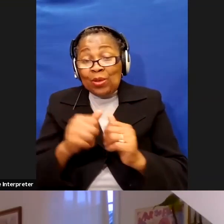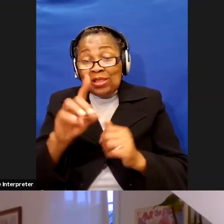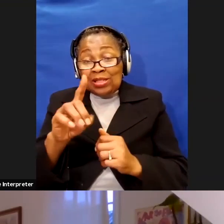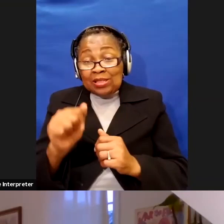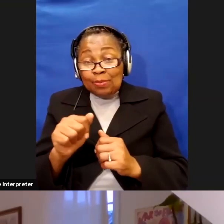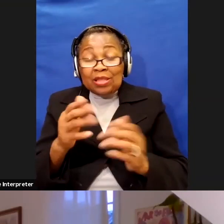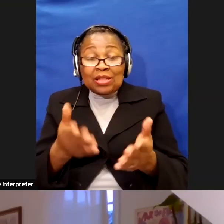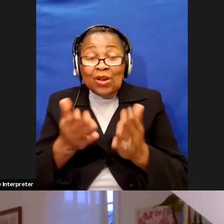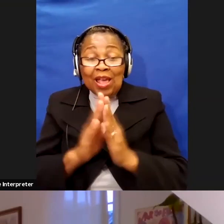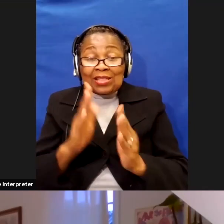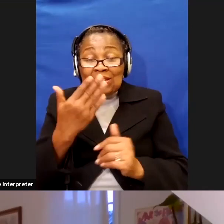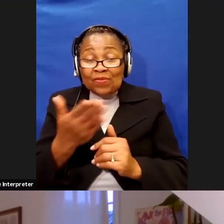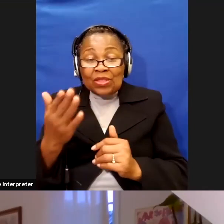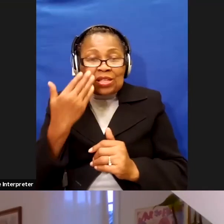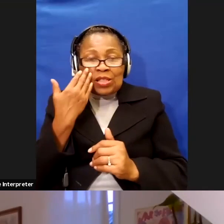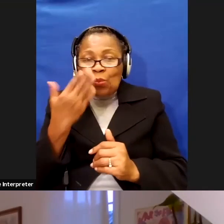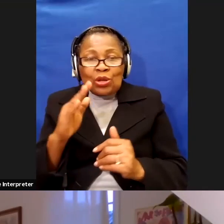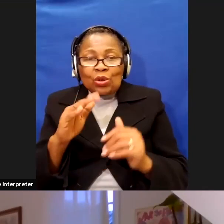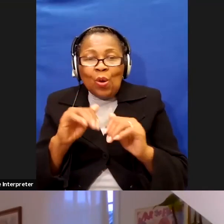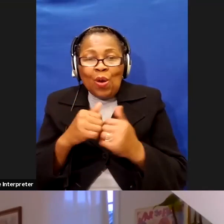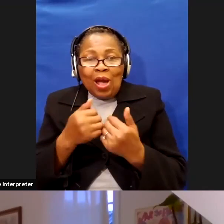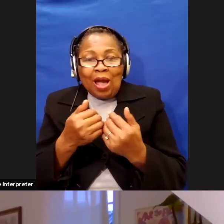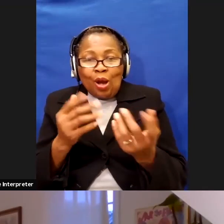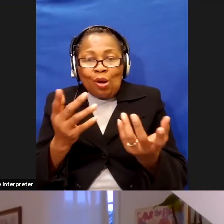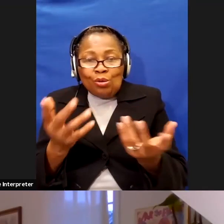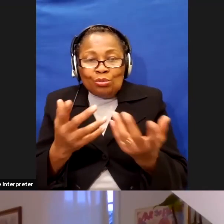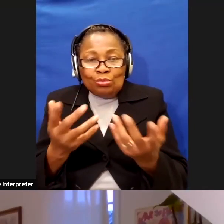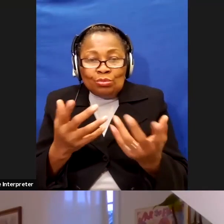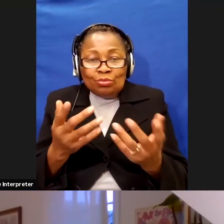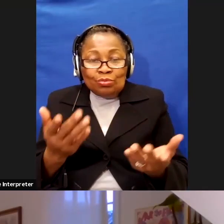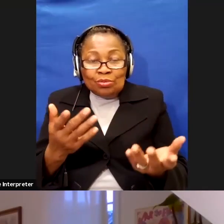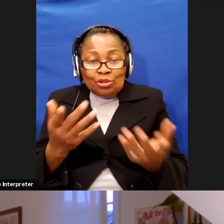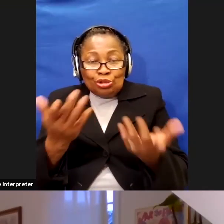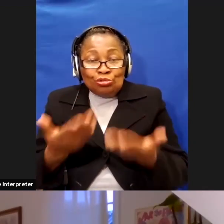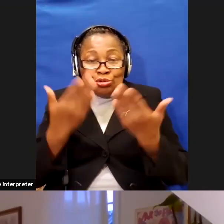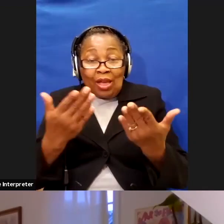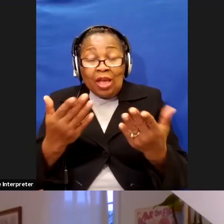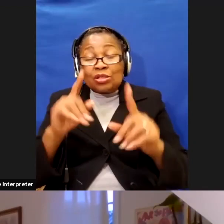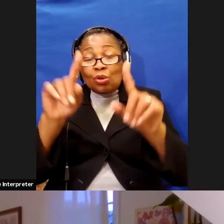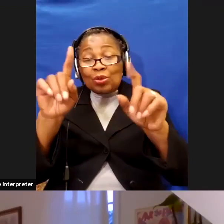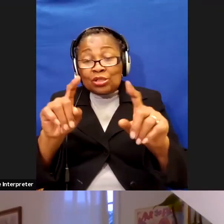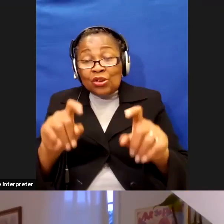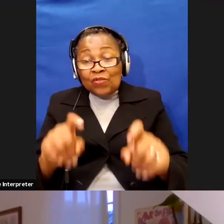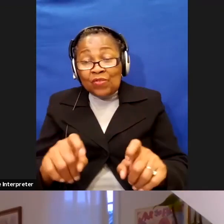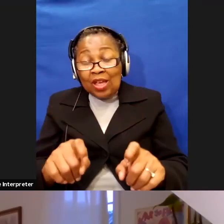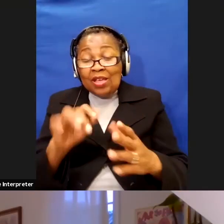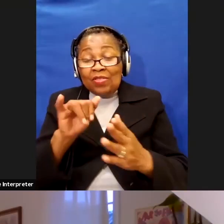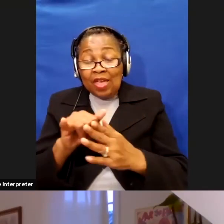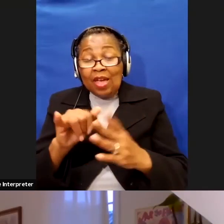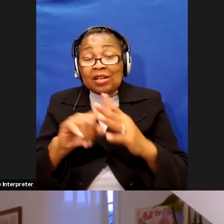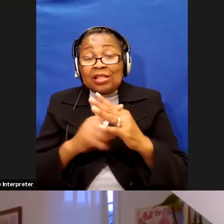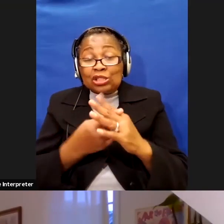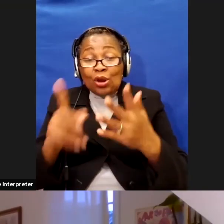for things, and we don't necessarily know how to meet that need. So we surveyed what people needed most in our audience and started prioritizing